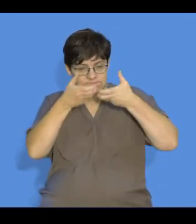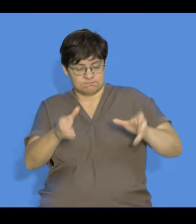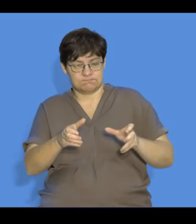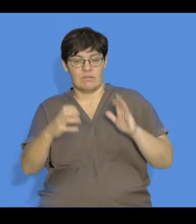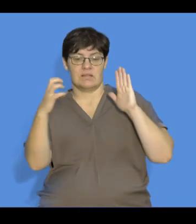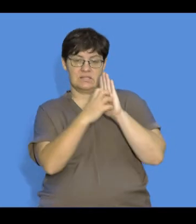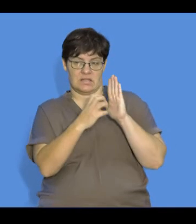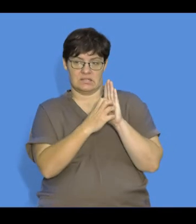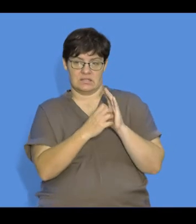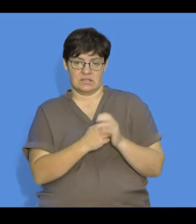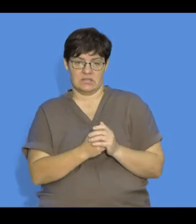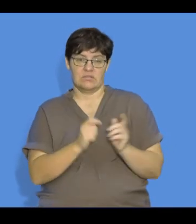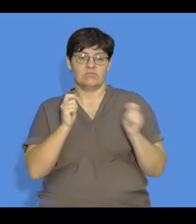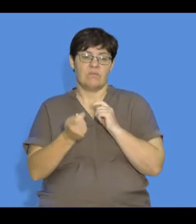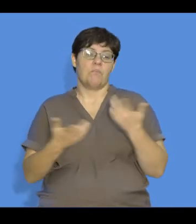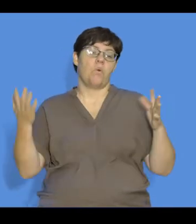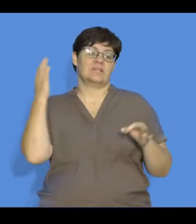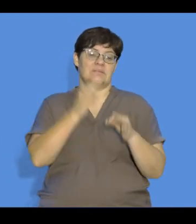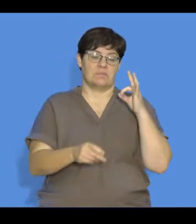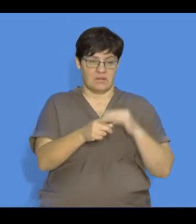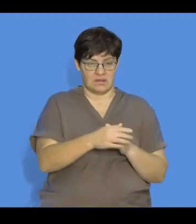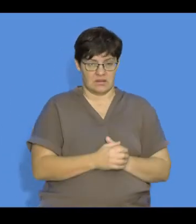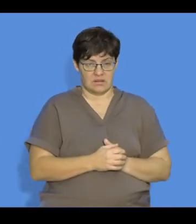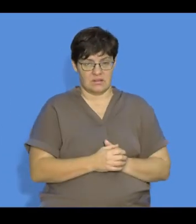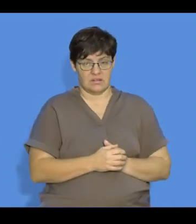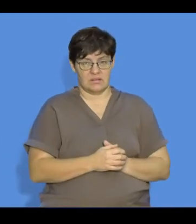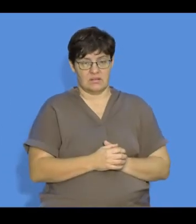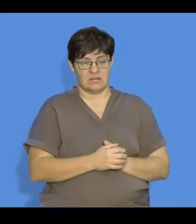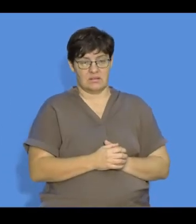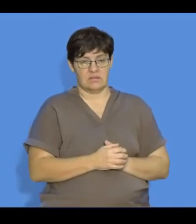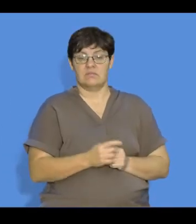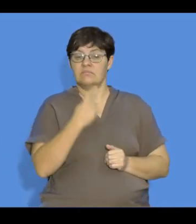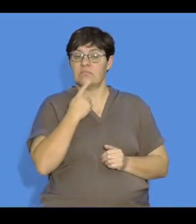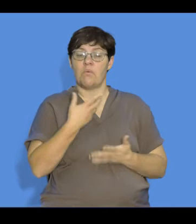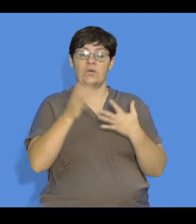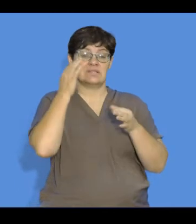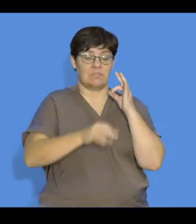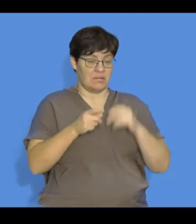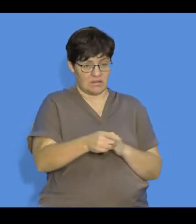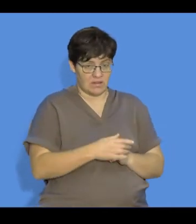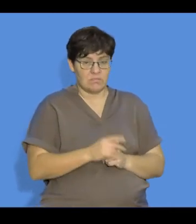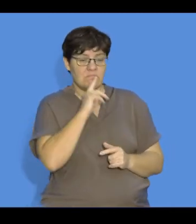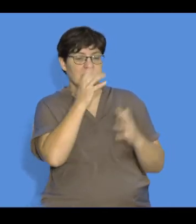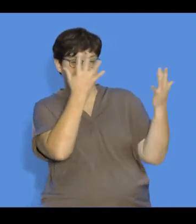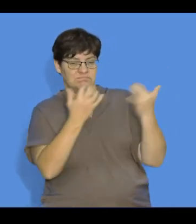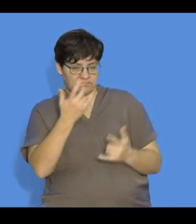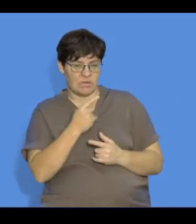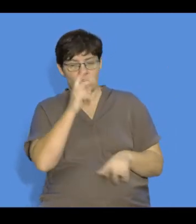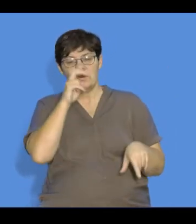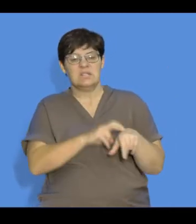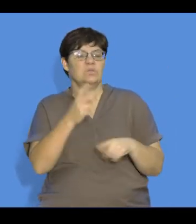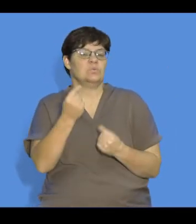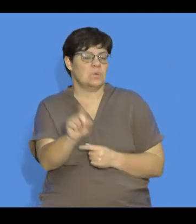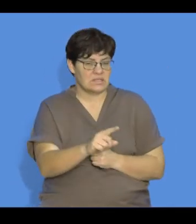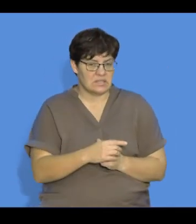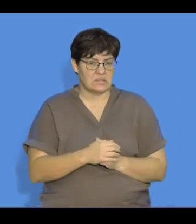break down a circuit in an attempt to simplify it, okay? So when we simplify the circuit using the calculation, we need